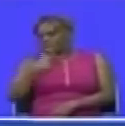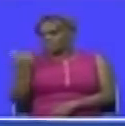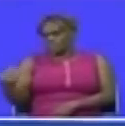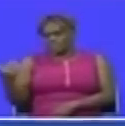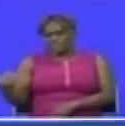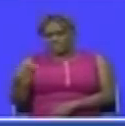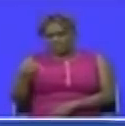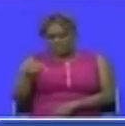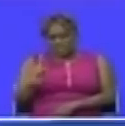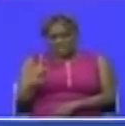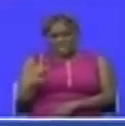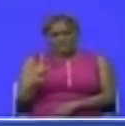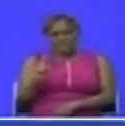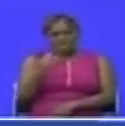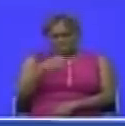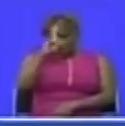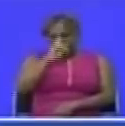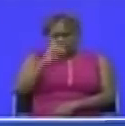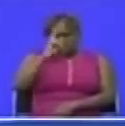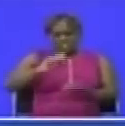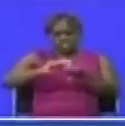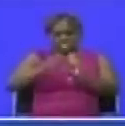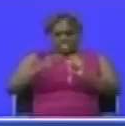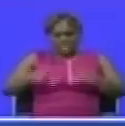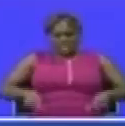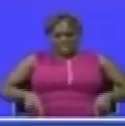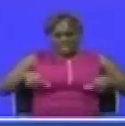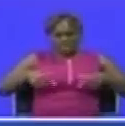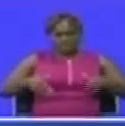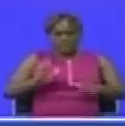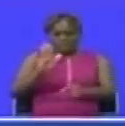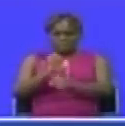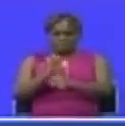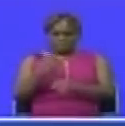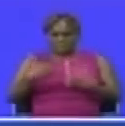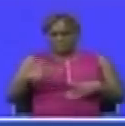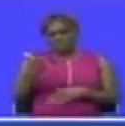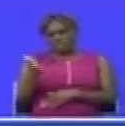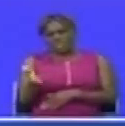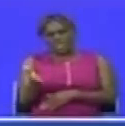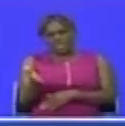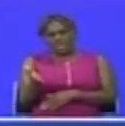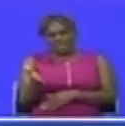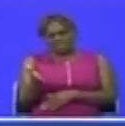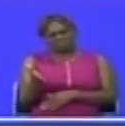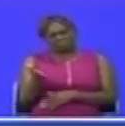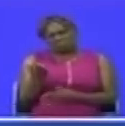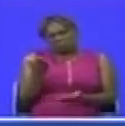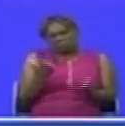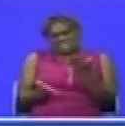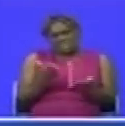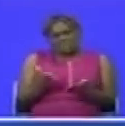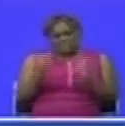the Shiatsu lessons are critical in changing their ways of life. Kuna watu wenye wa pengine